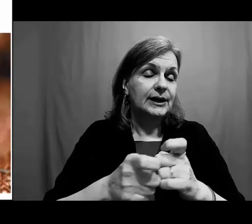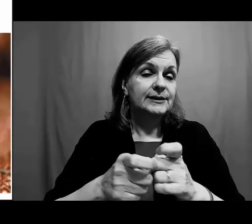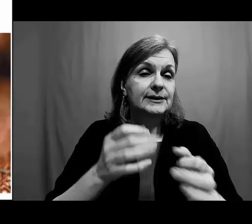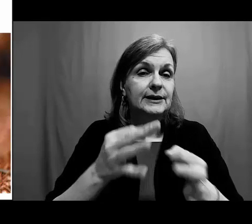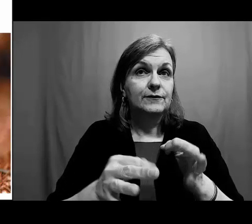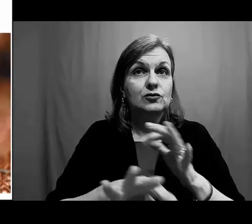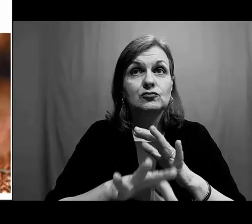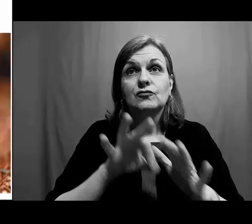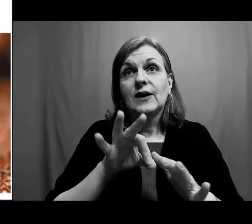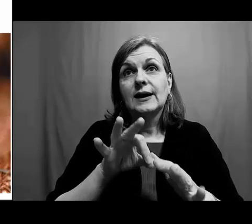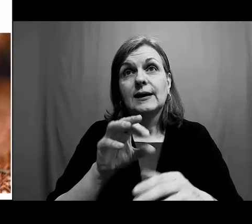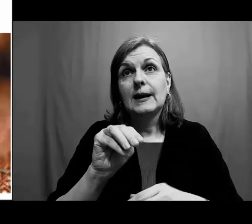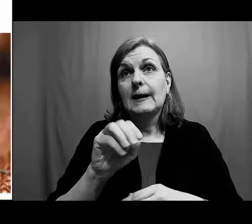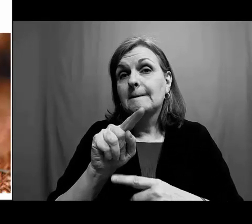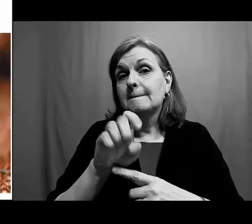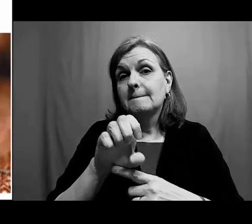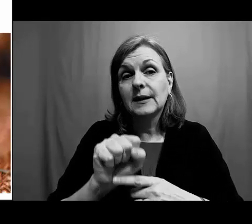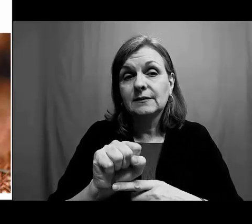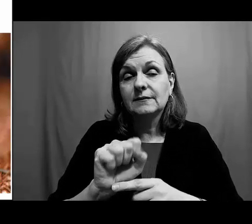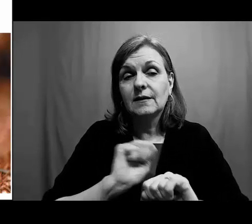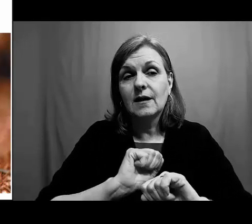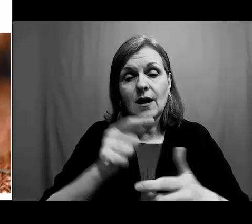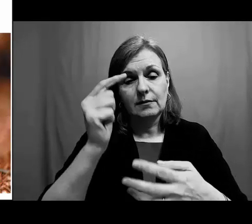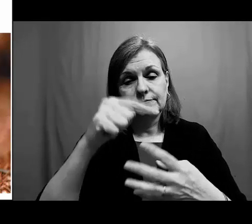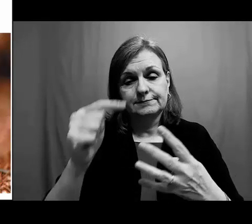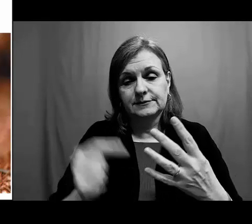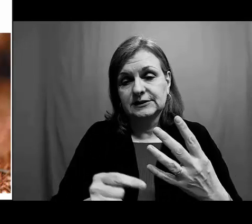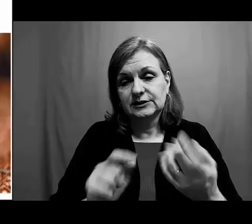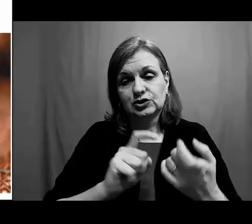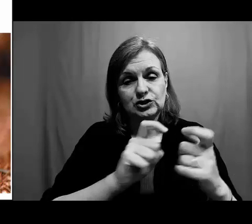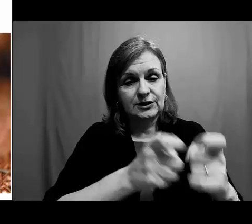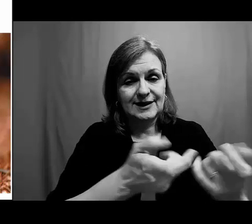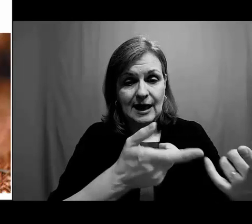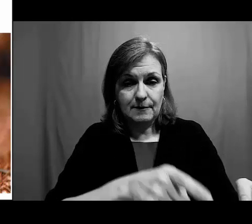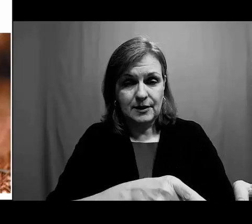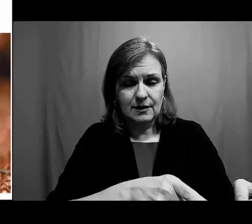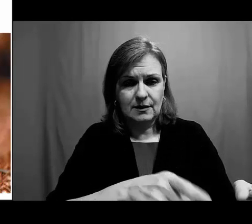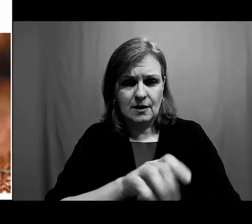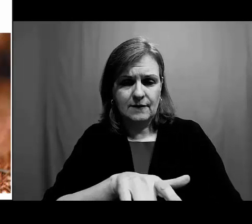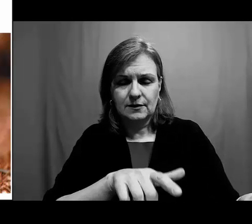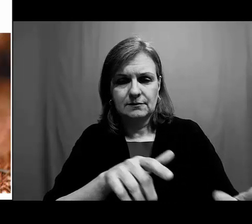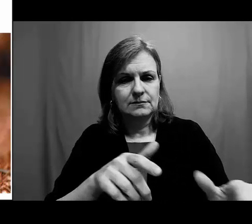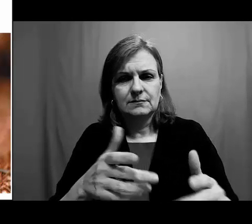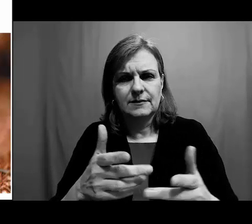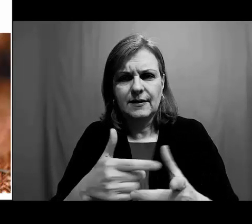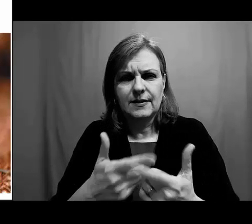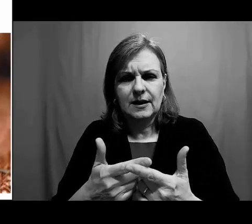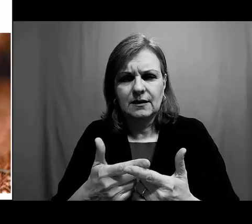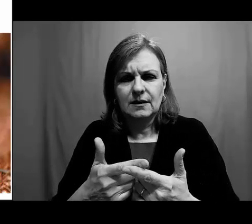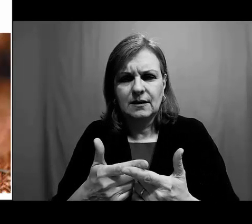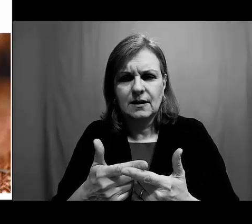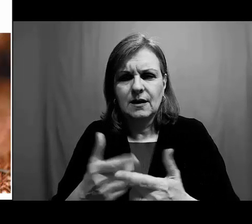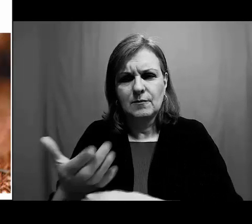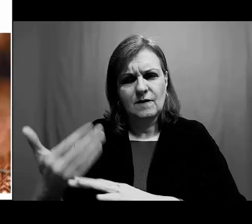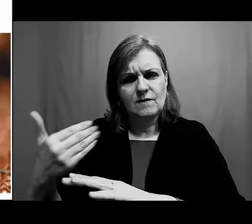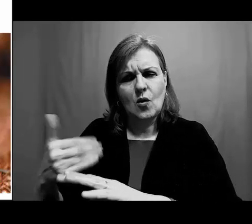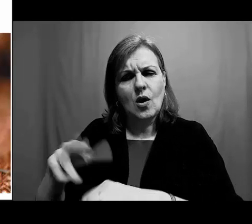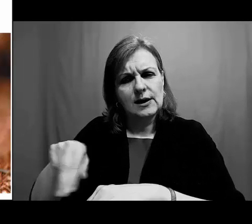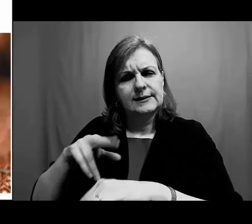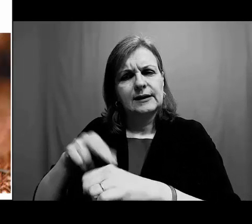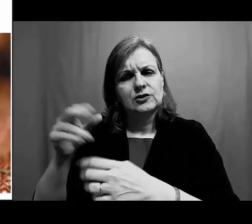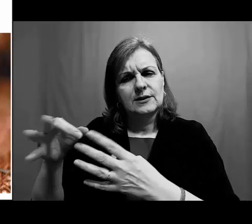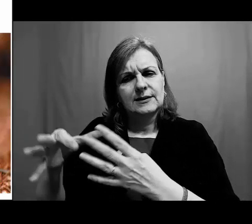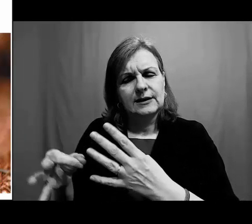when organisms are trying to find mates. All of this changes, and all of a sudden, where natural